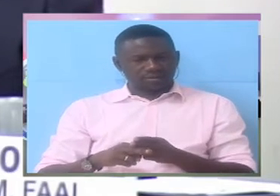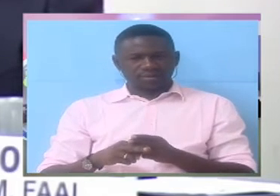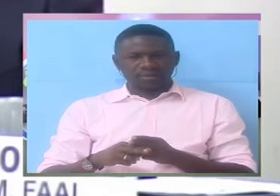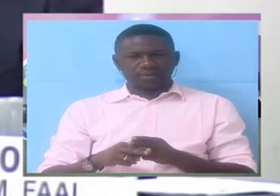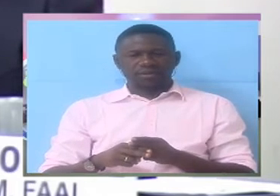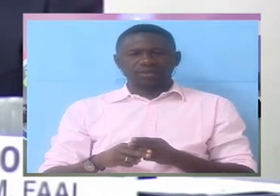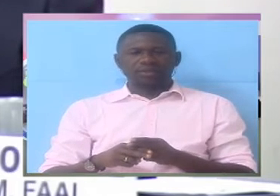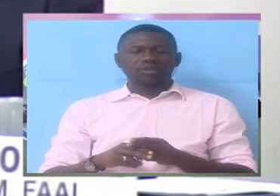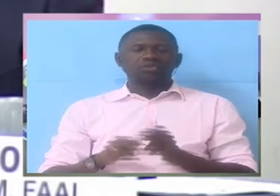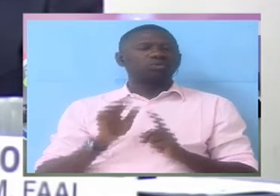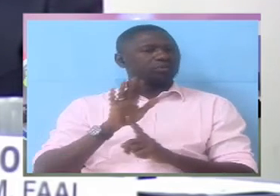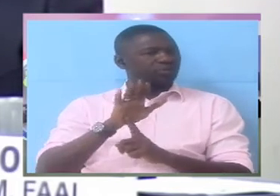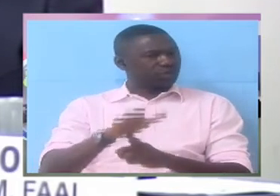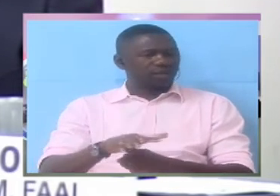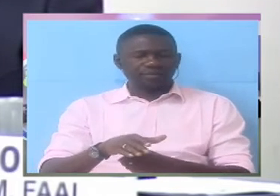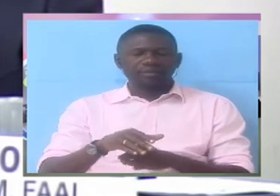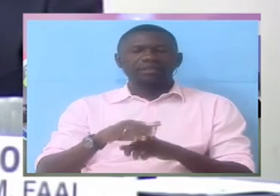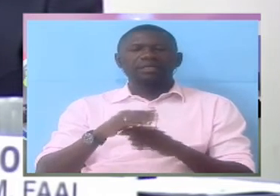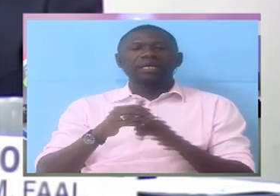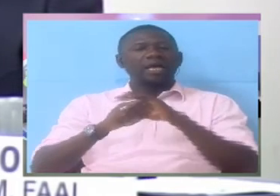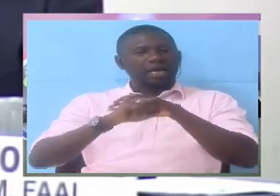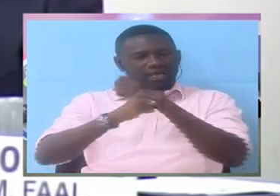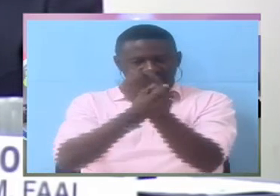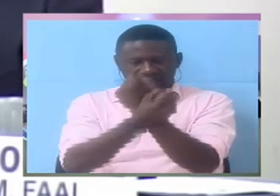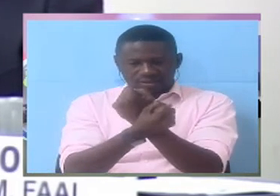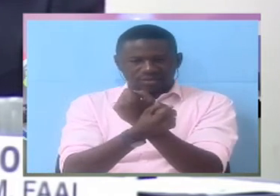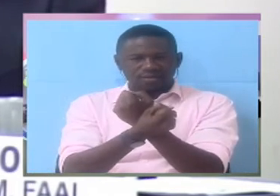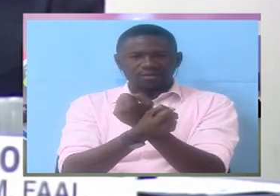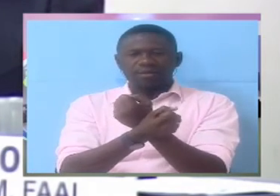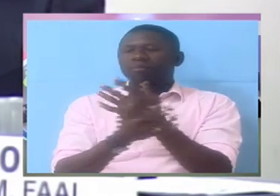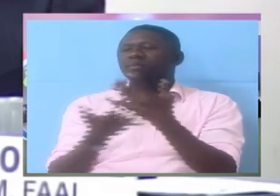In an arrest, a lot of things happen.